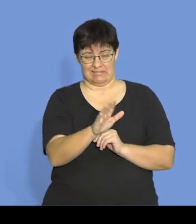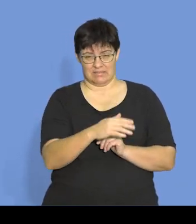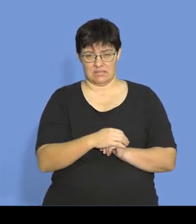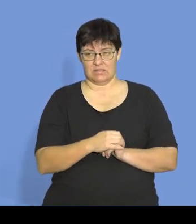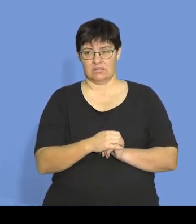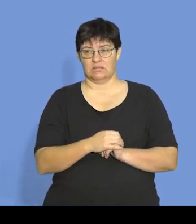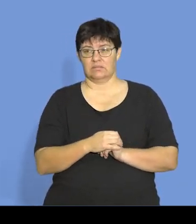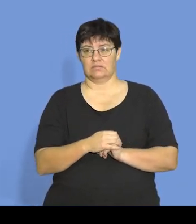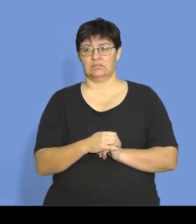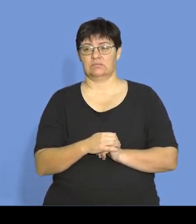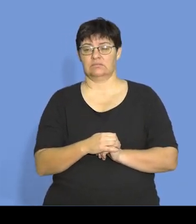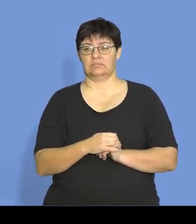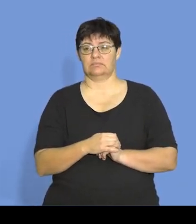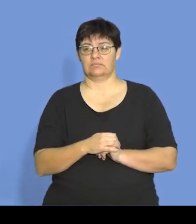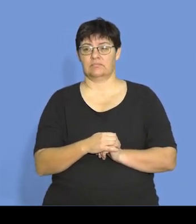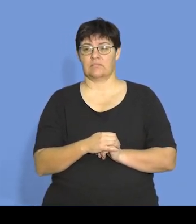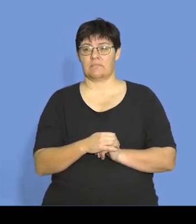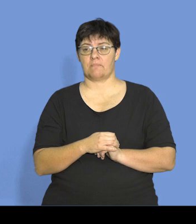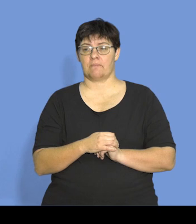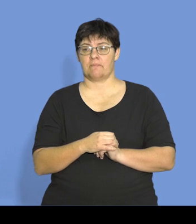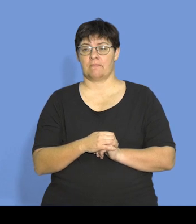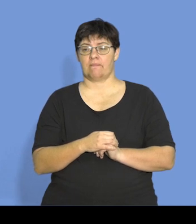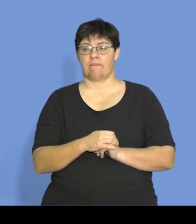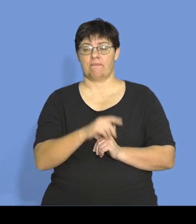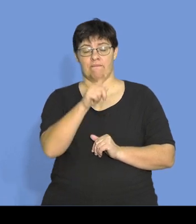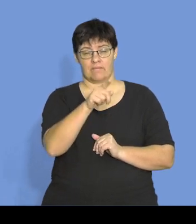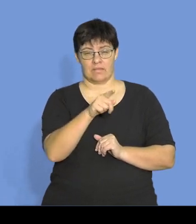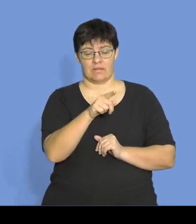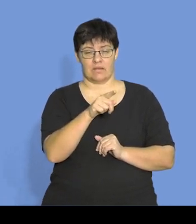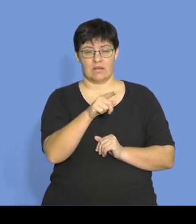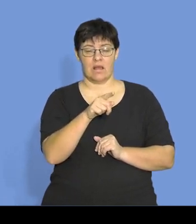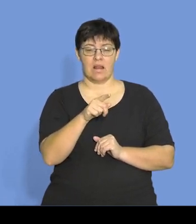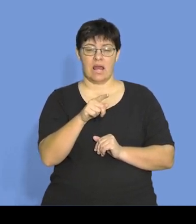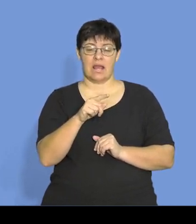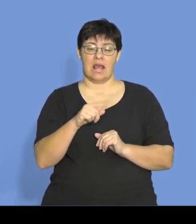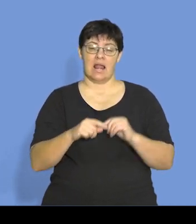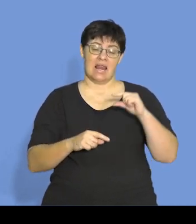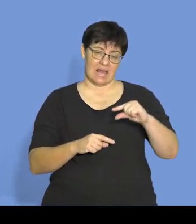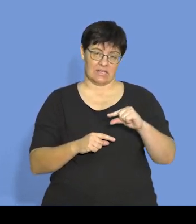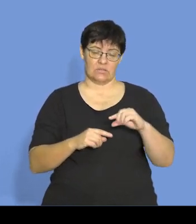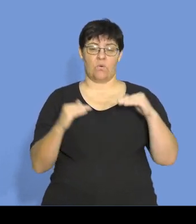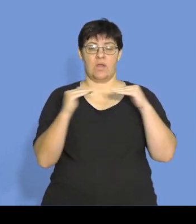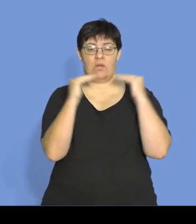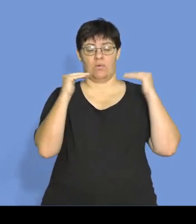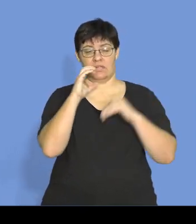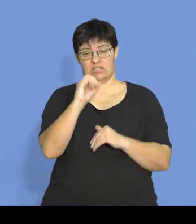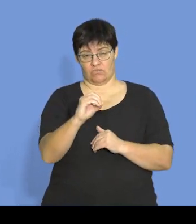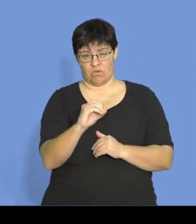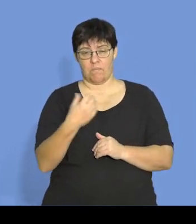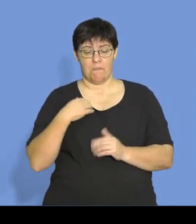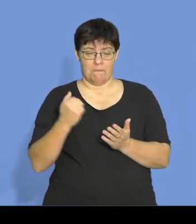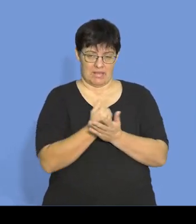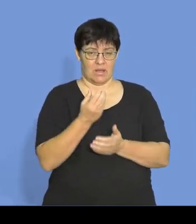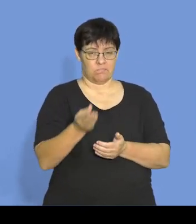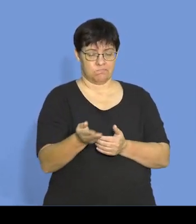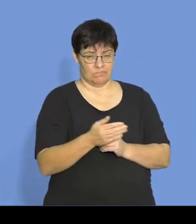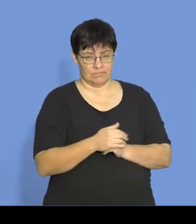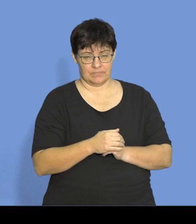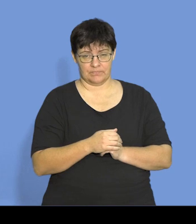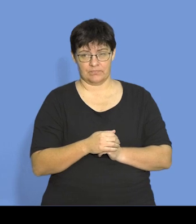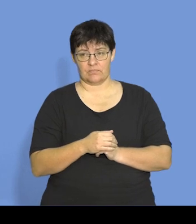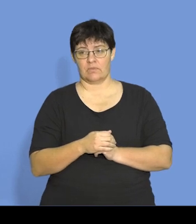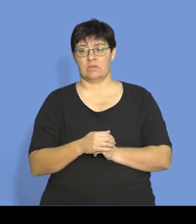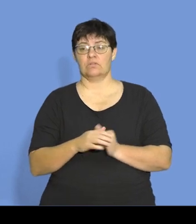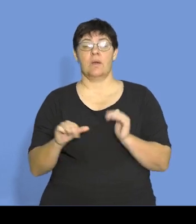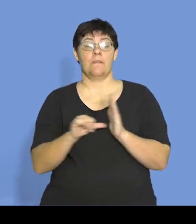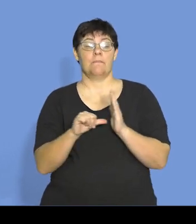But the very important thing will be this less or equal to 0. That I must already have. So remember,